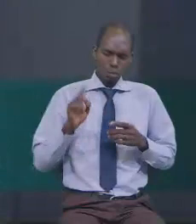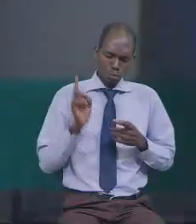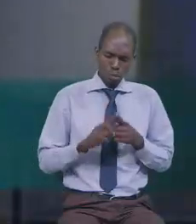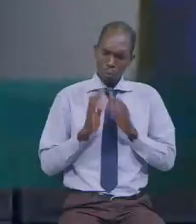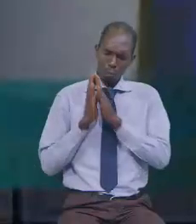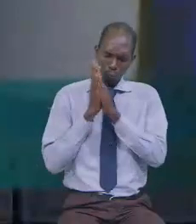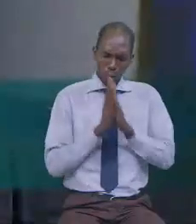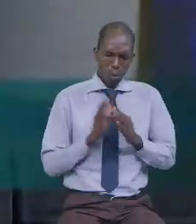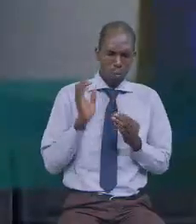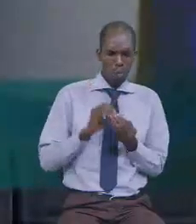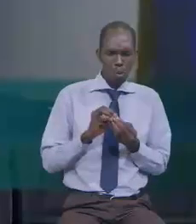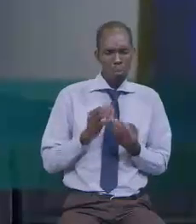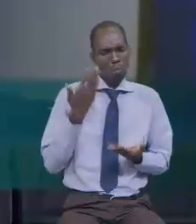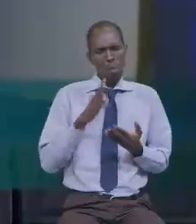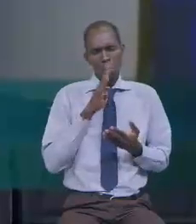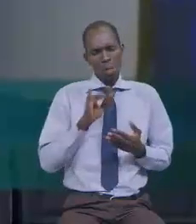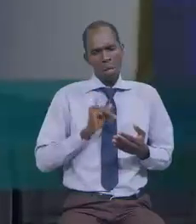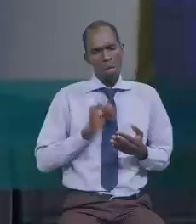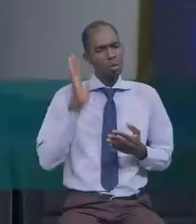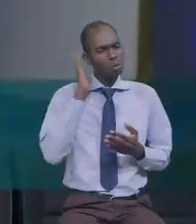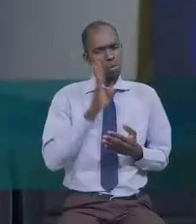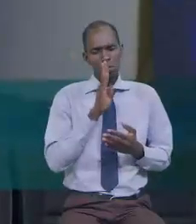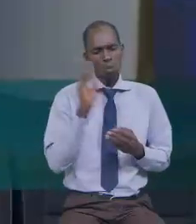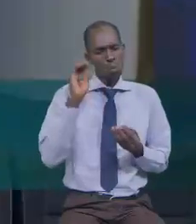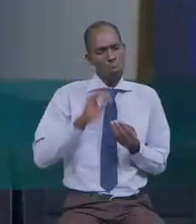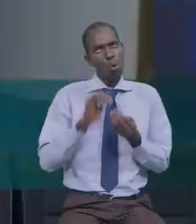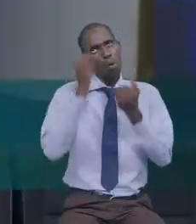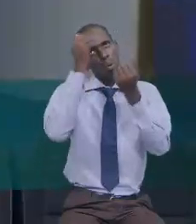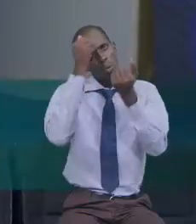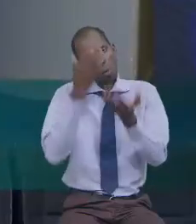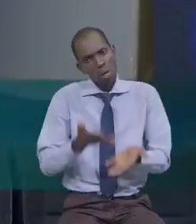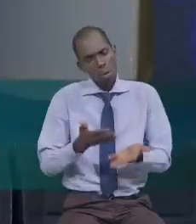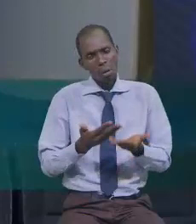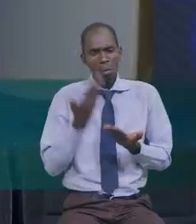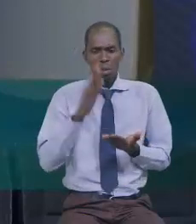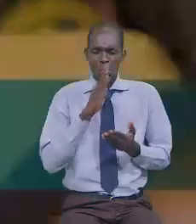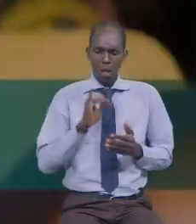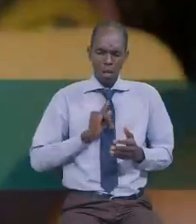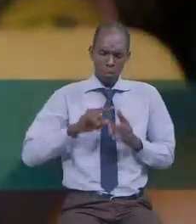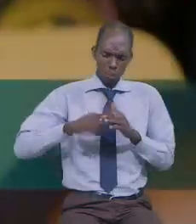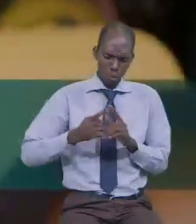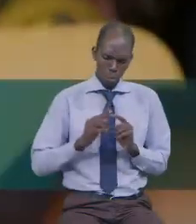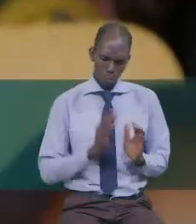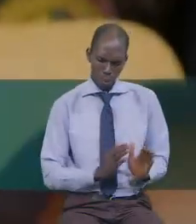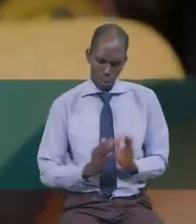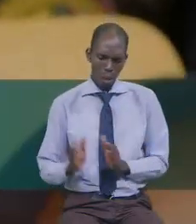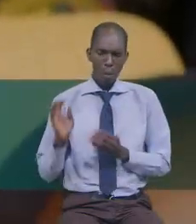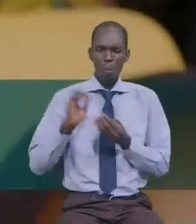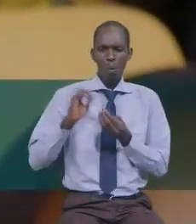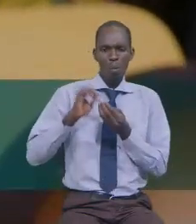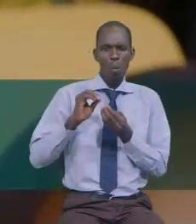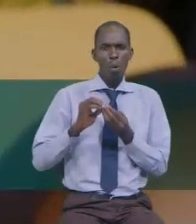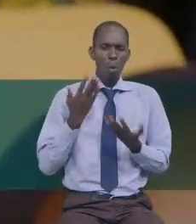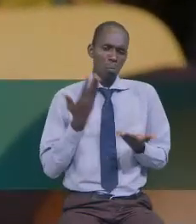I submit more. Maybe I strategize more. Maybe I study